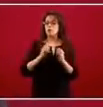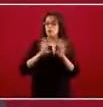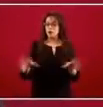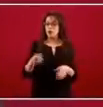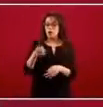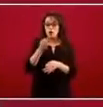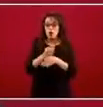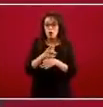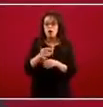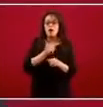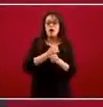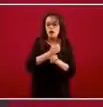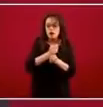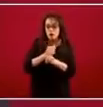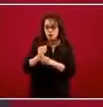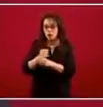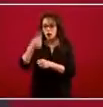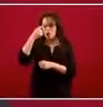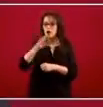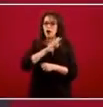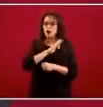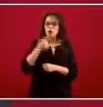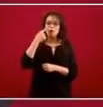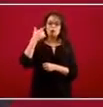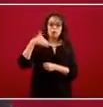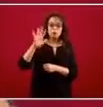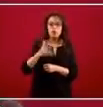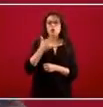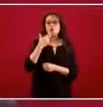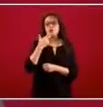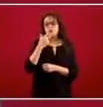is under clinical research, so we can